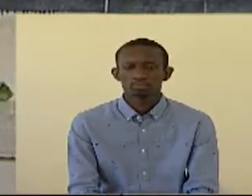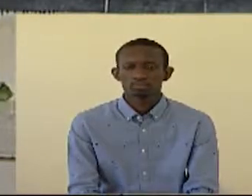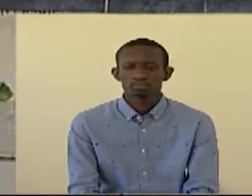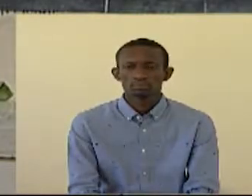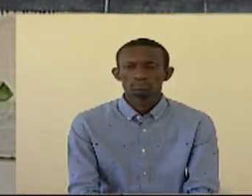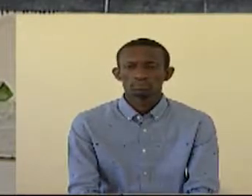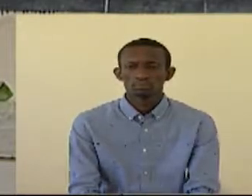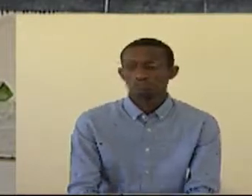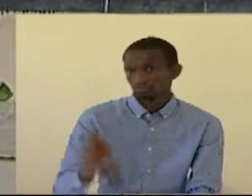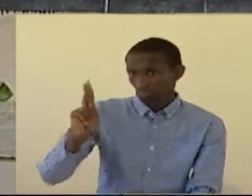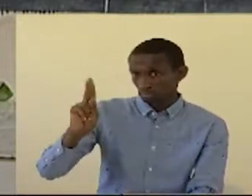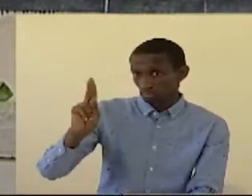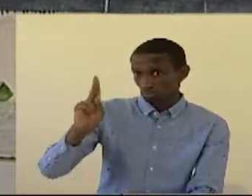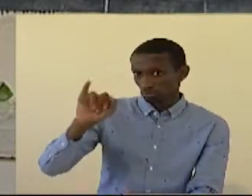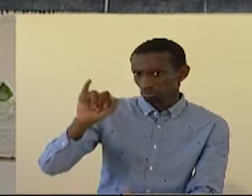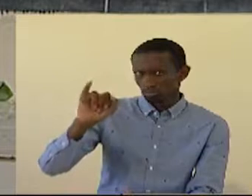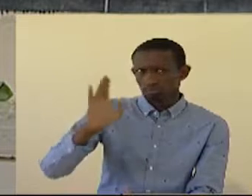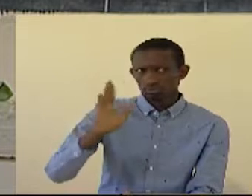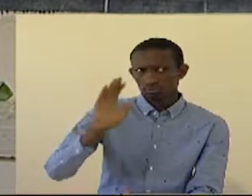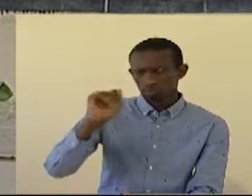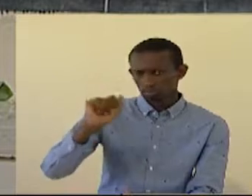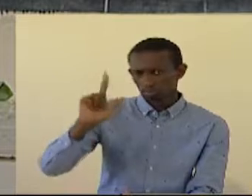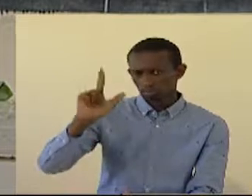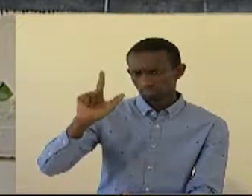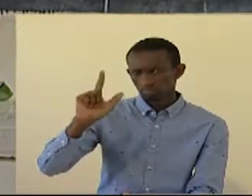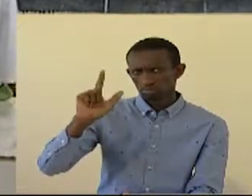change. So it is for the aldehydes.